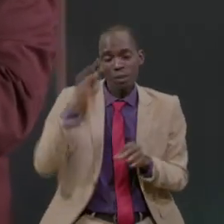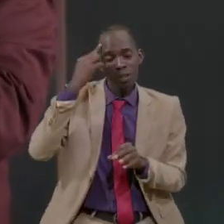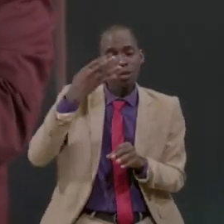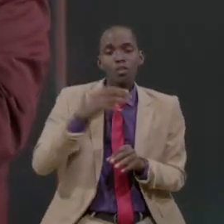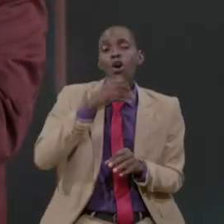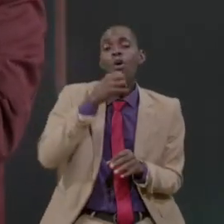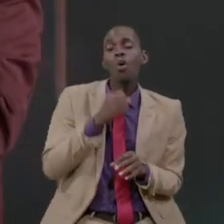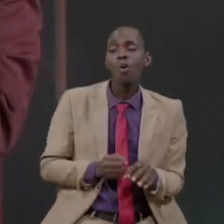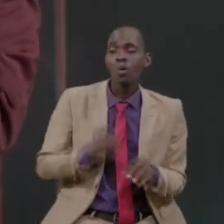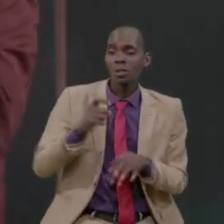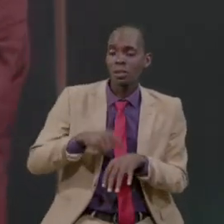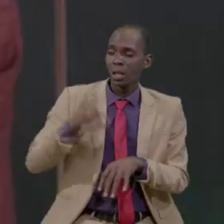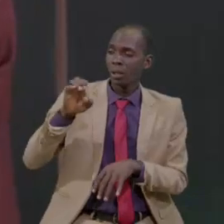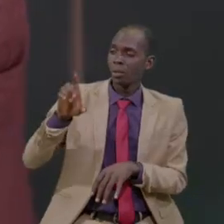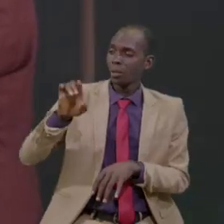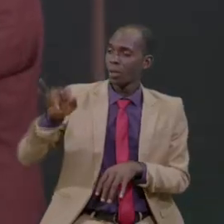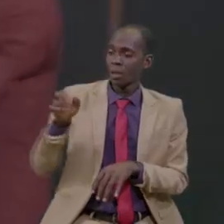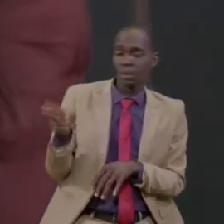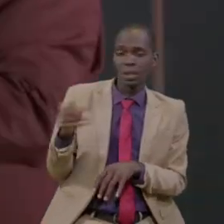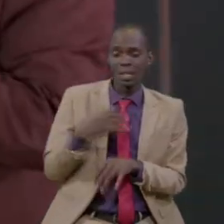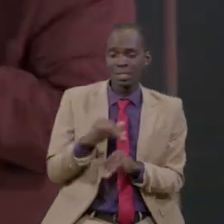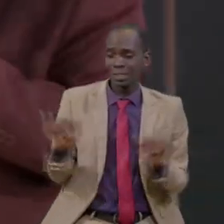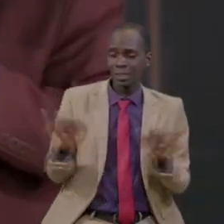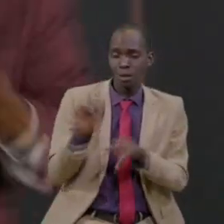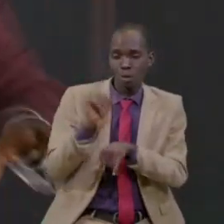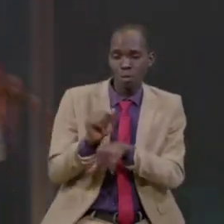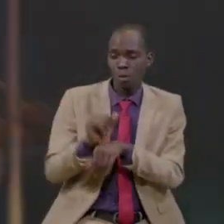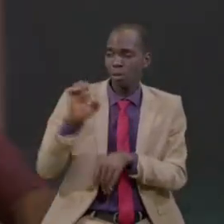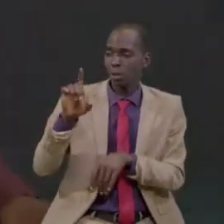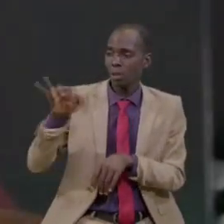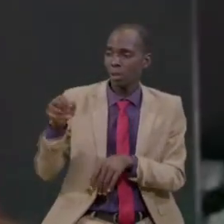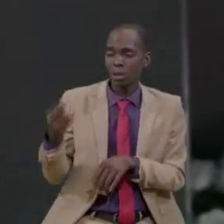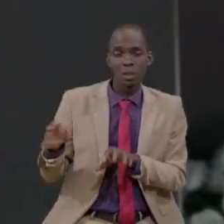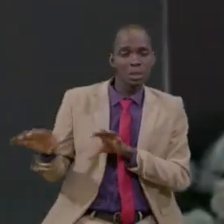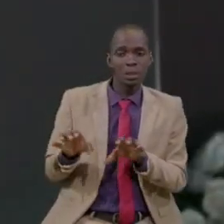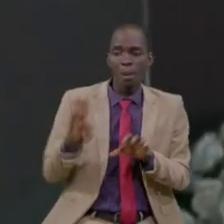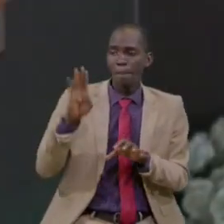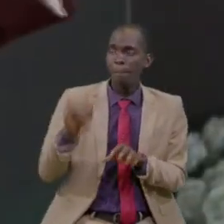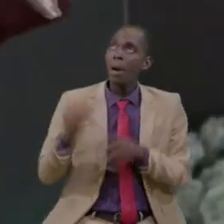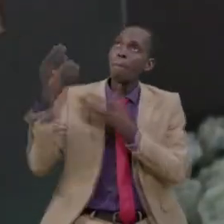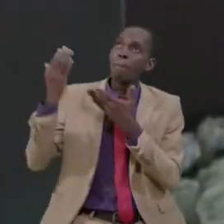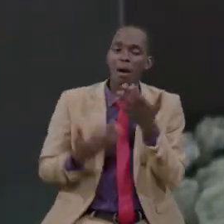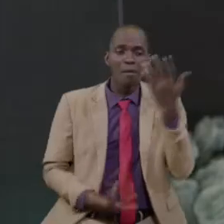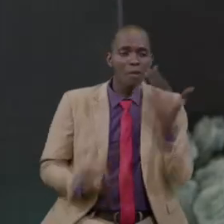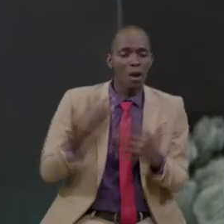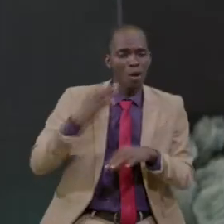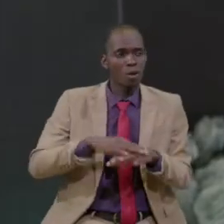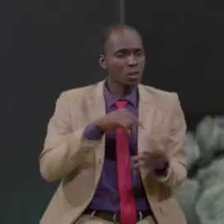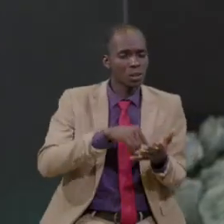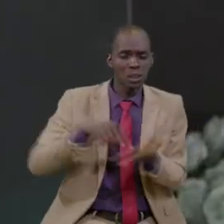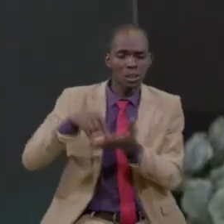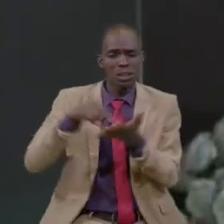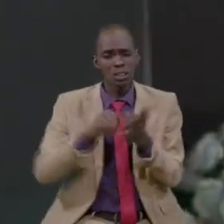and what he did, and how he brought fire on this and brought this one down. If you are thinking of that,